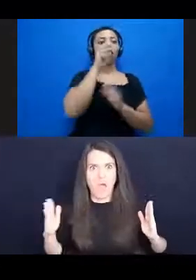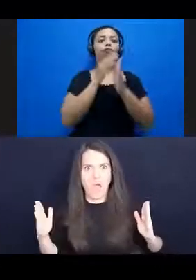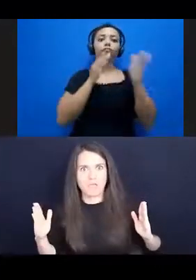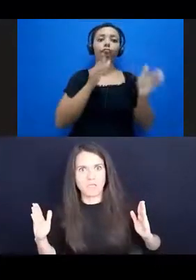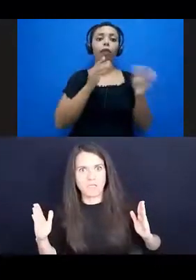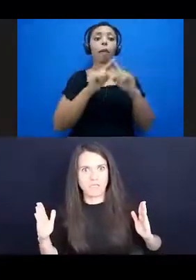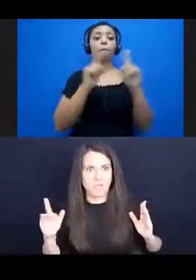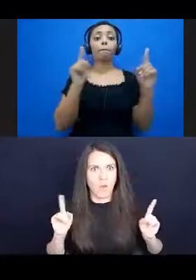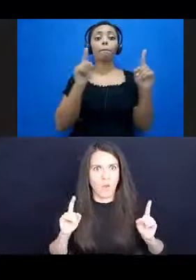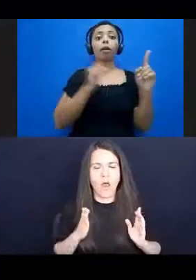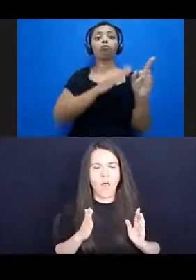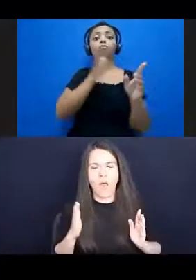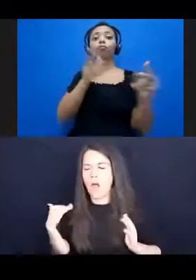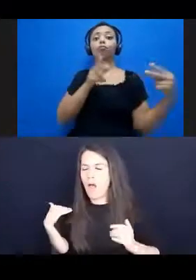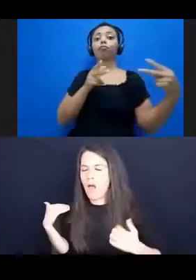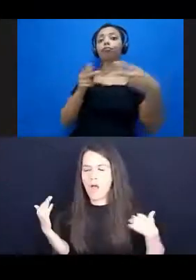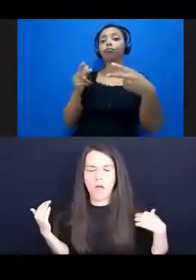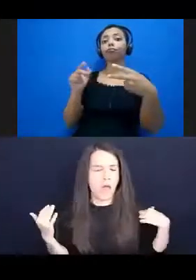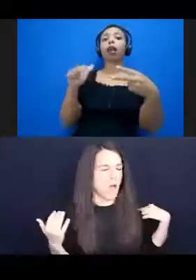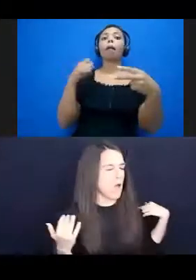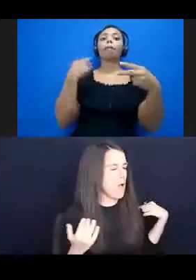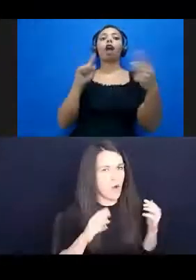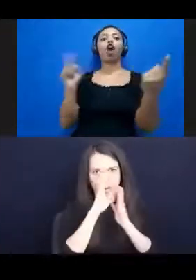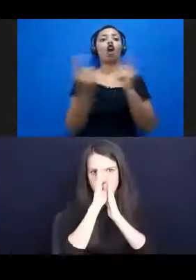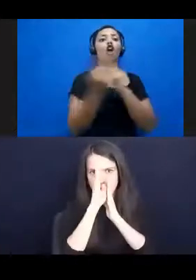need to turn to the right. If it's straight ahead, you